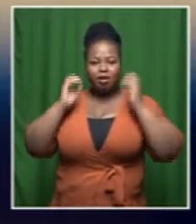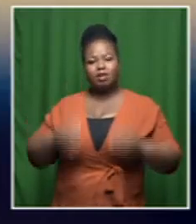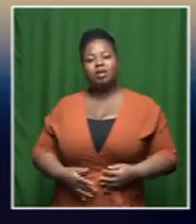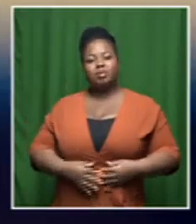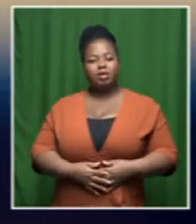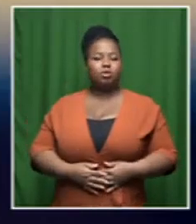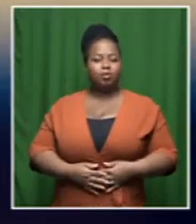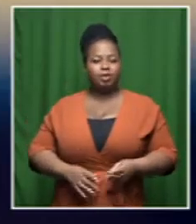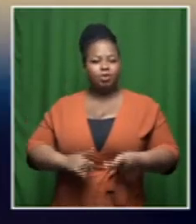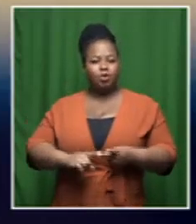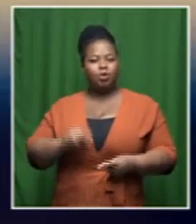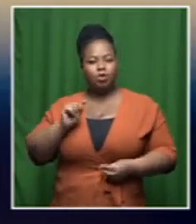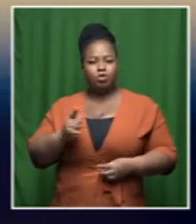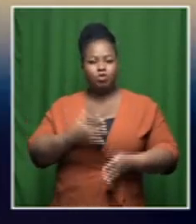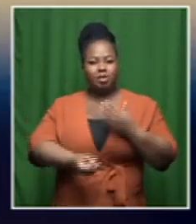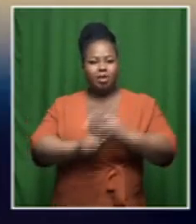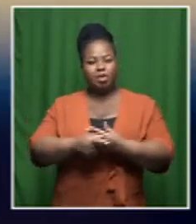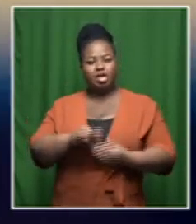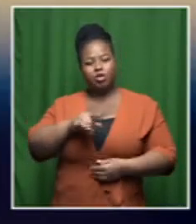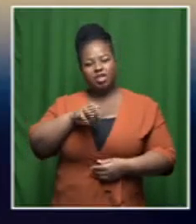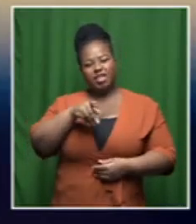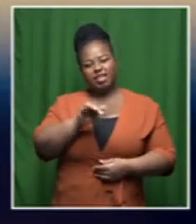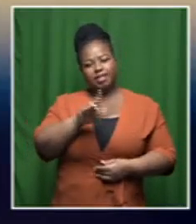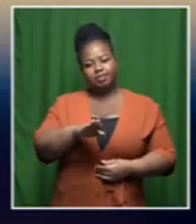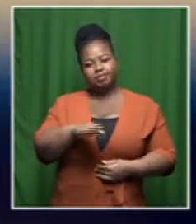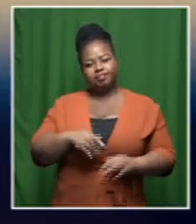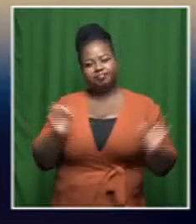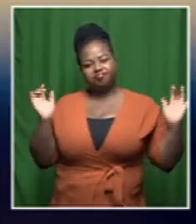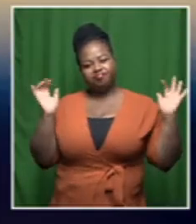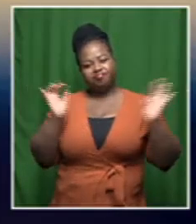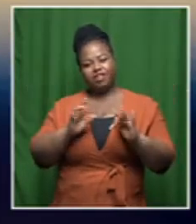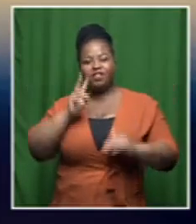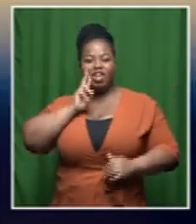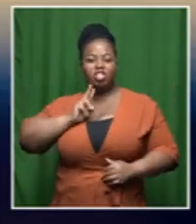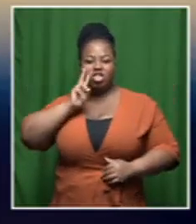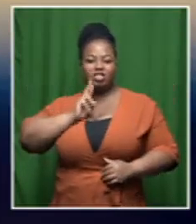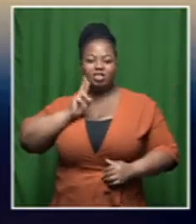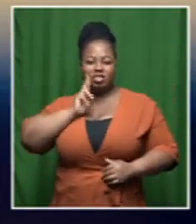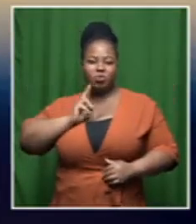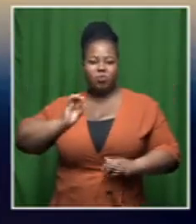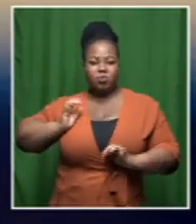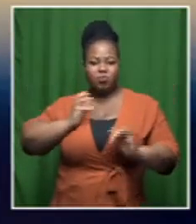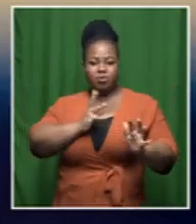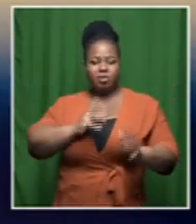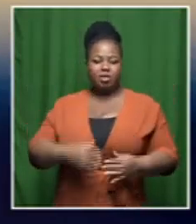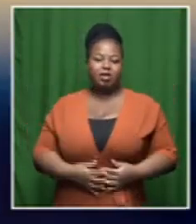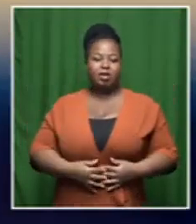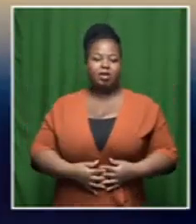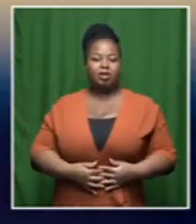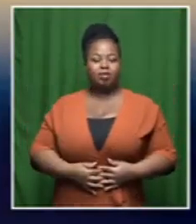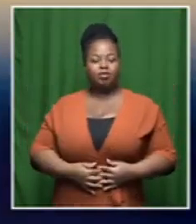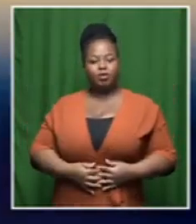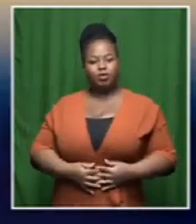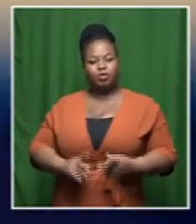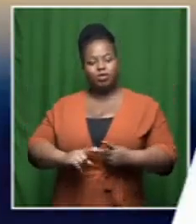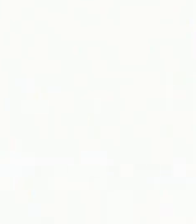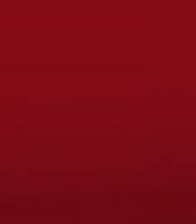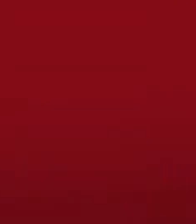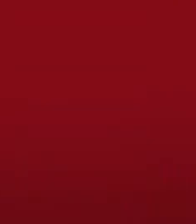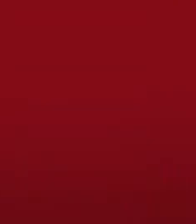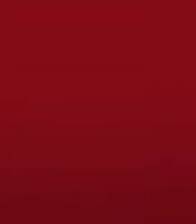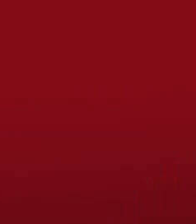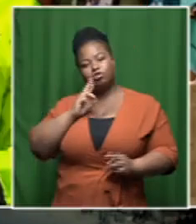It precedes the Enyokeni, one that draws thousands of maidens. For more on today's Reed Dance, let's cross to